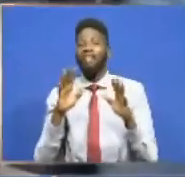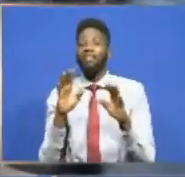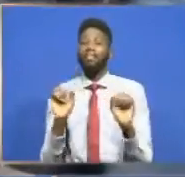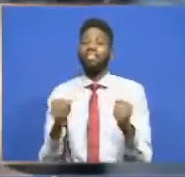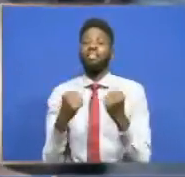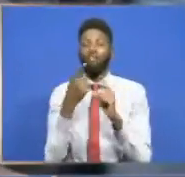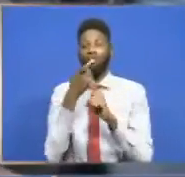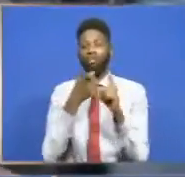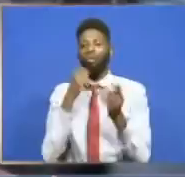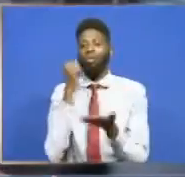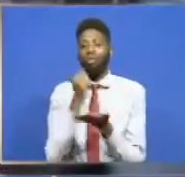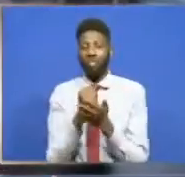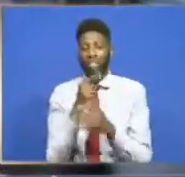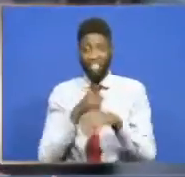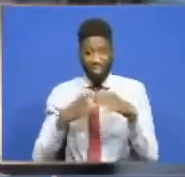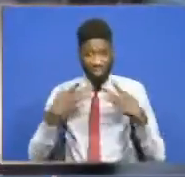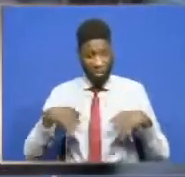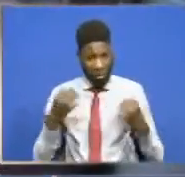fire.